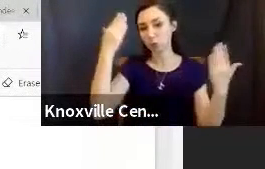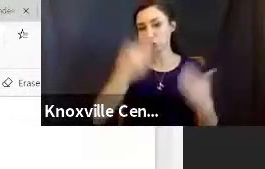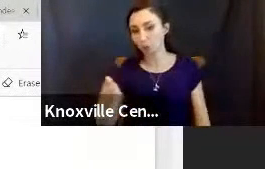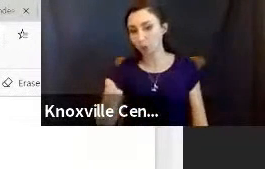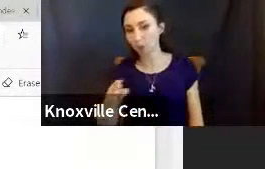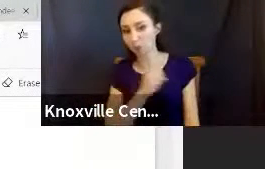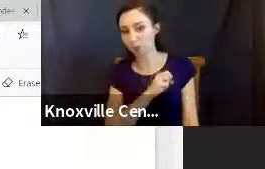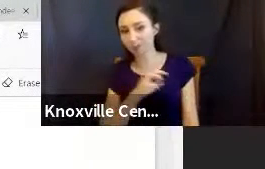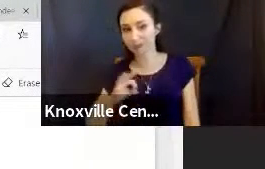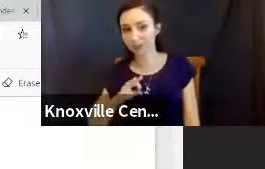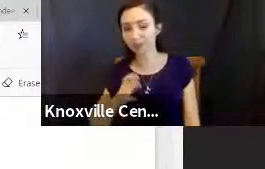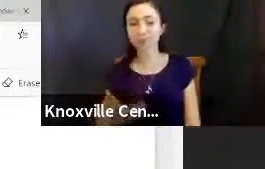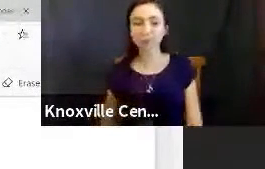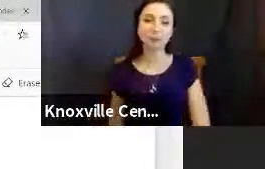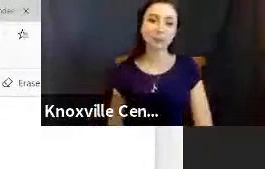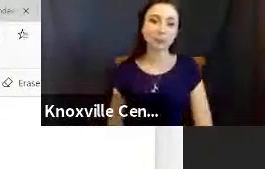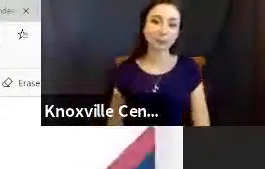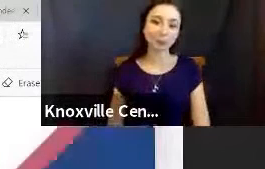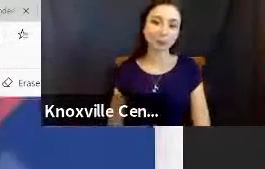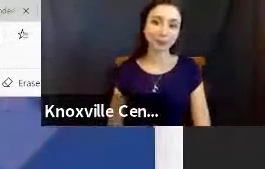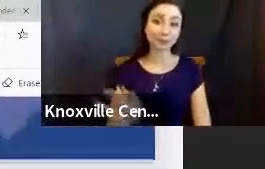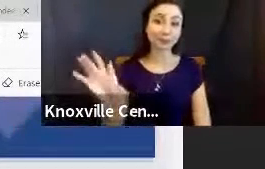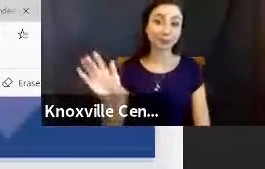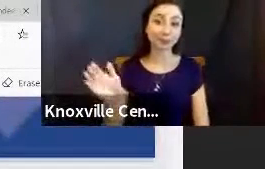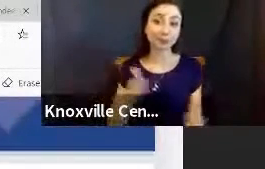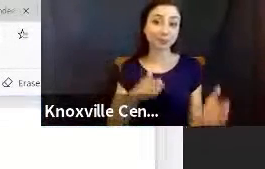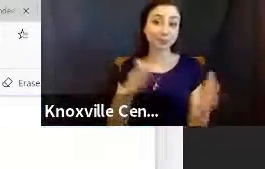staff. Next slide.